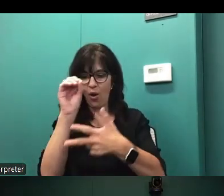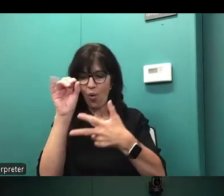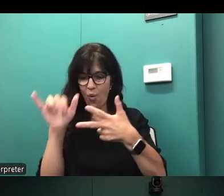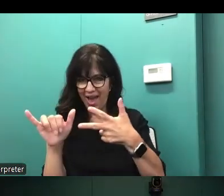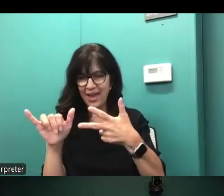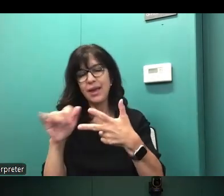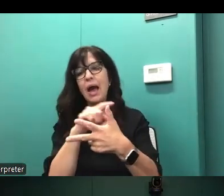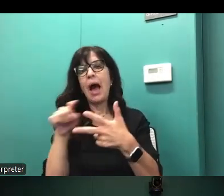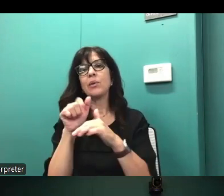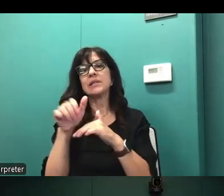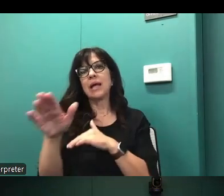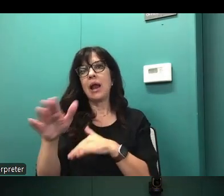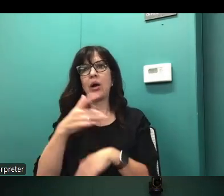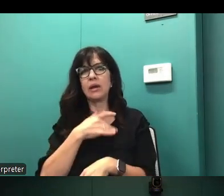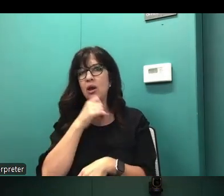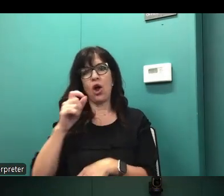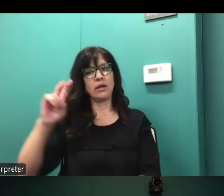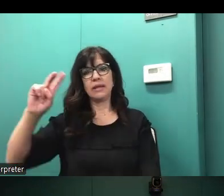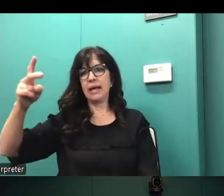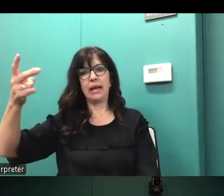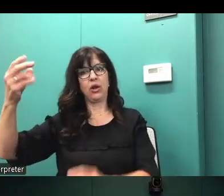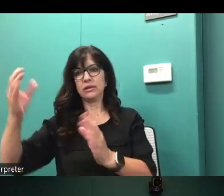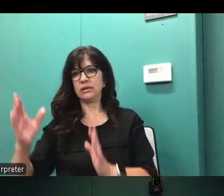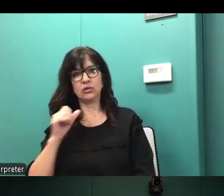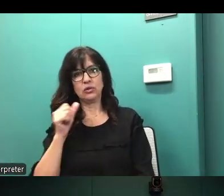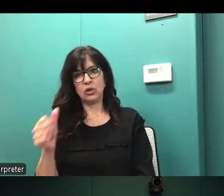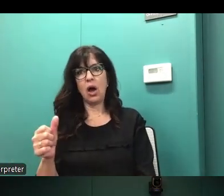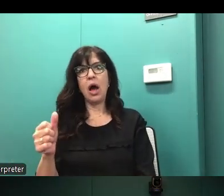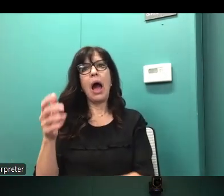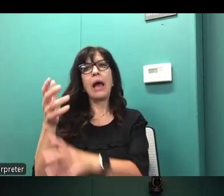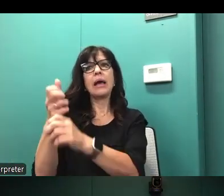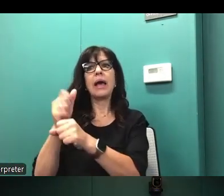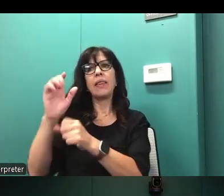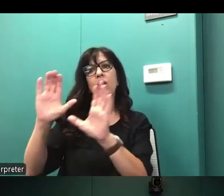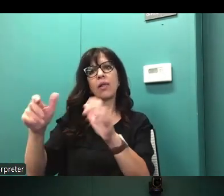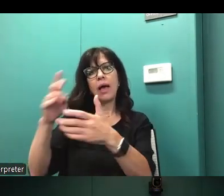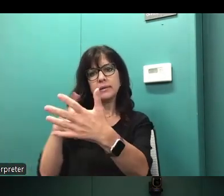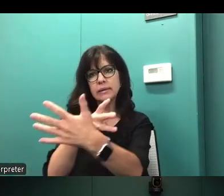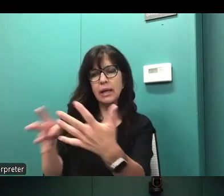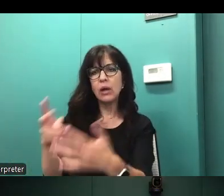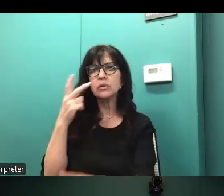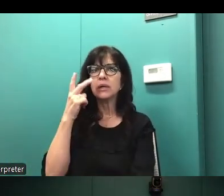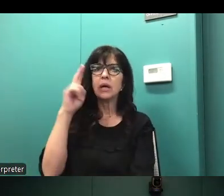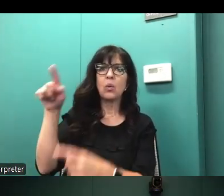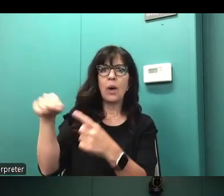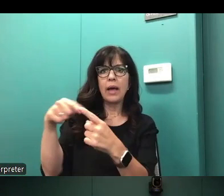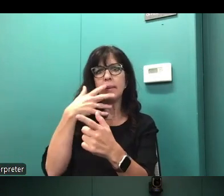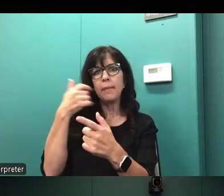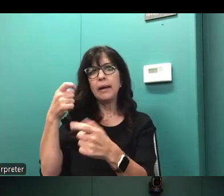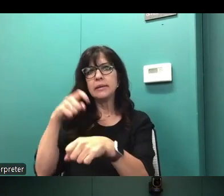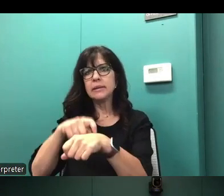out. I don't usually send it to the secondary teachers because I can get their class schedules and see when's the best time for me to pull